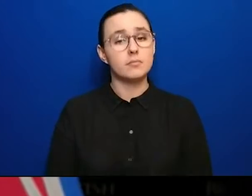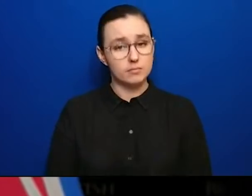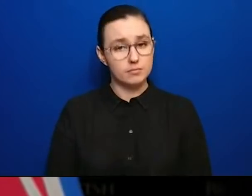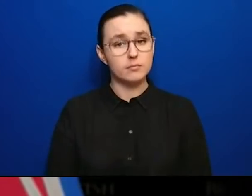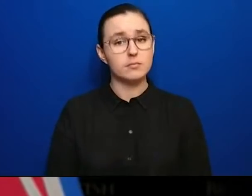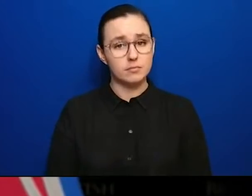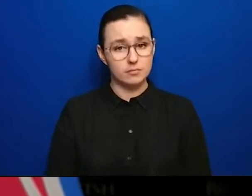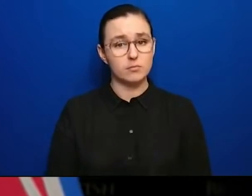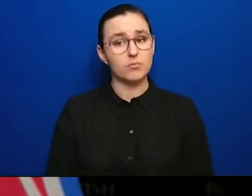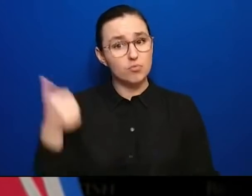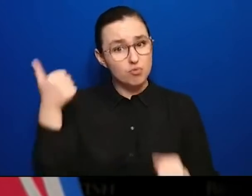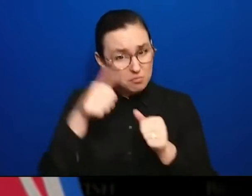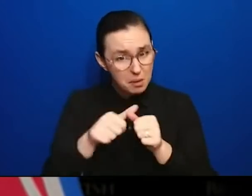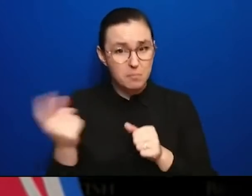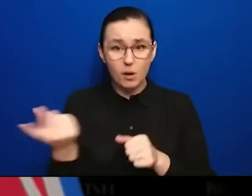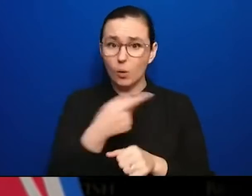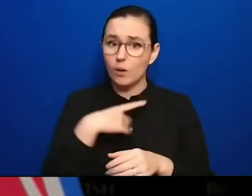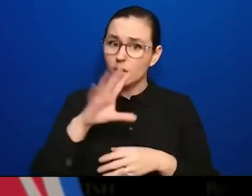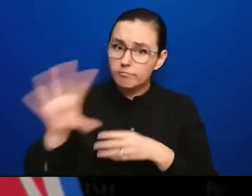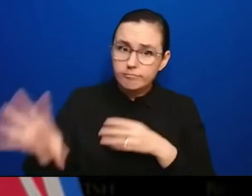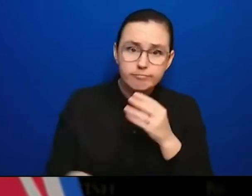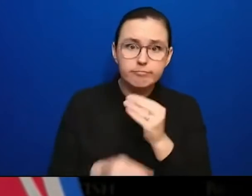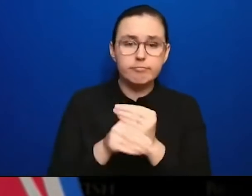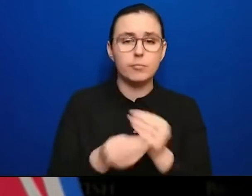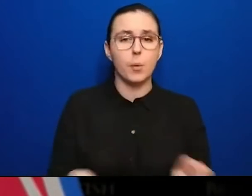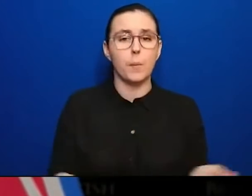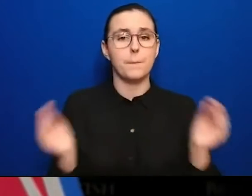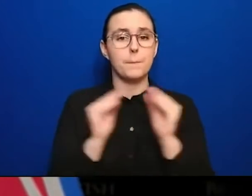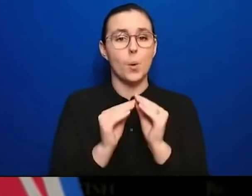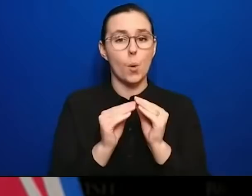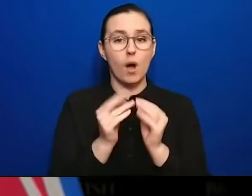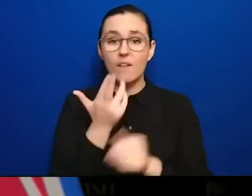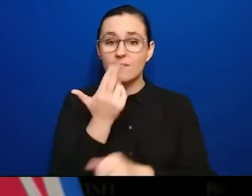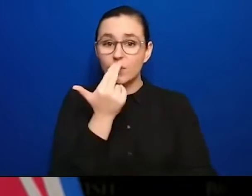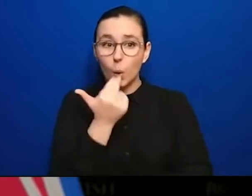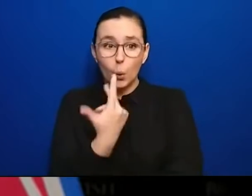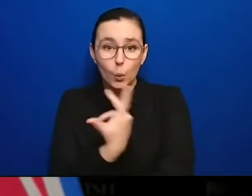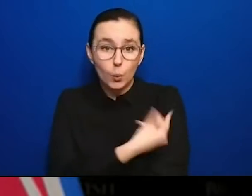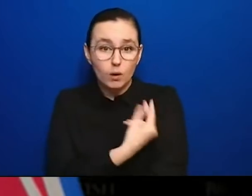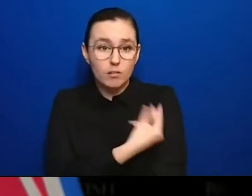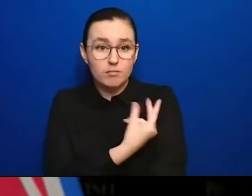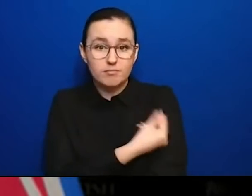huge effort for everybody, but I think people are delivering at a very high level.